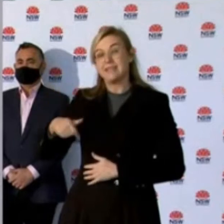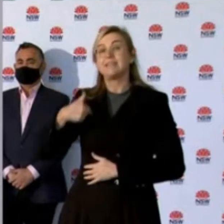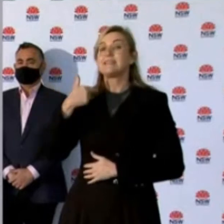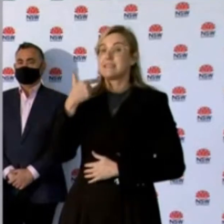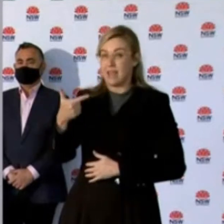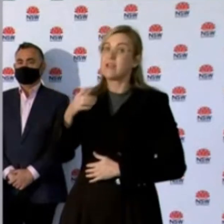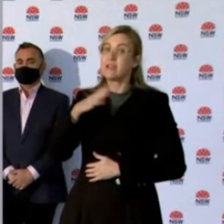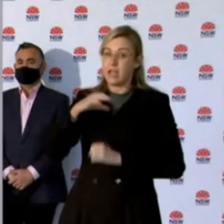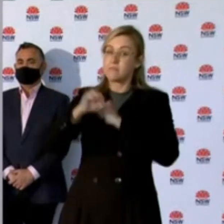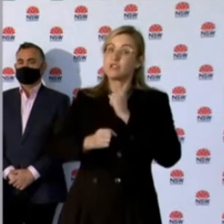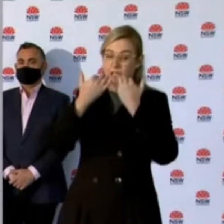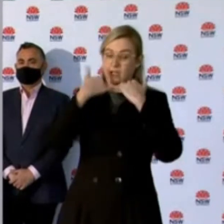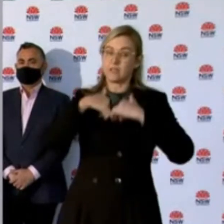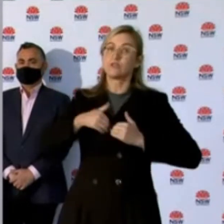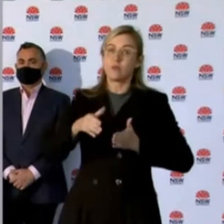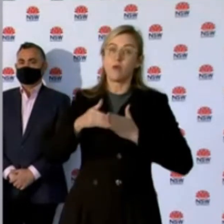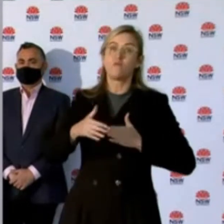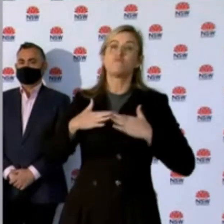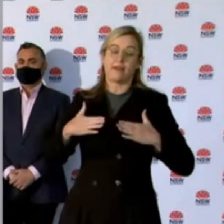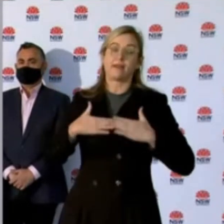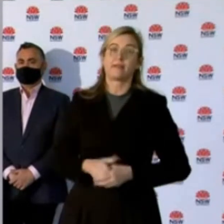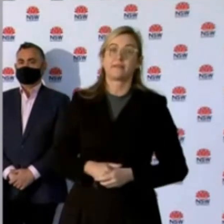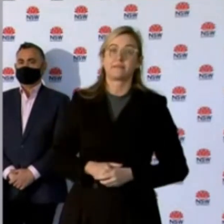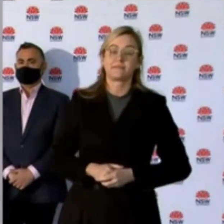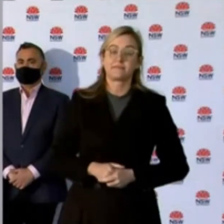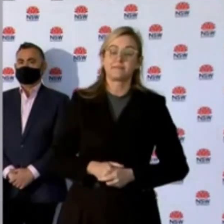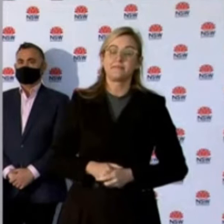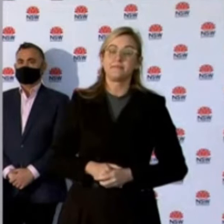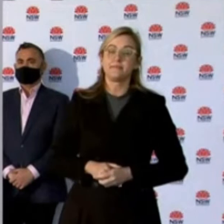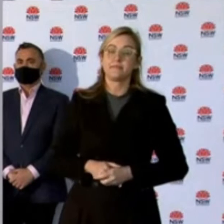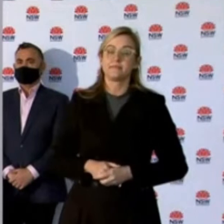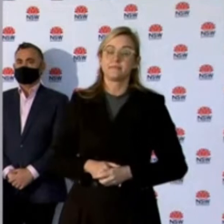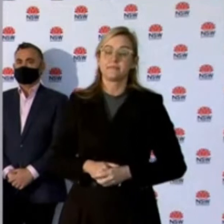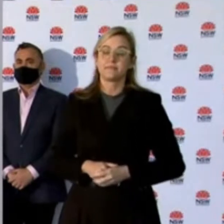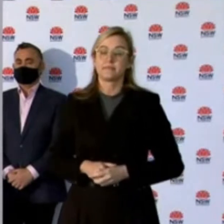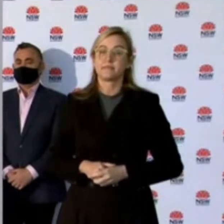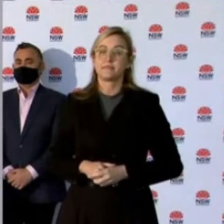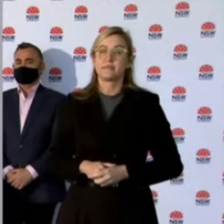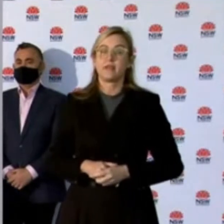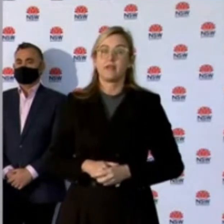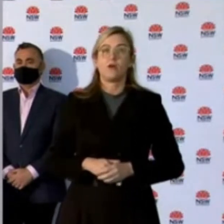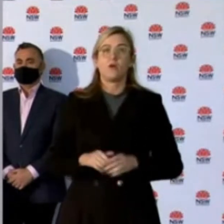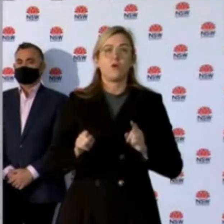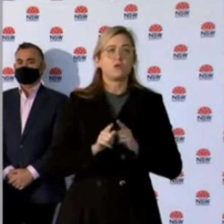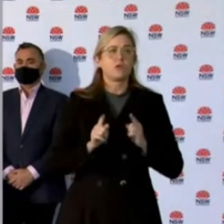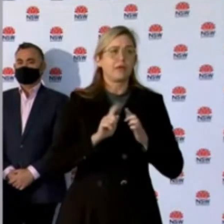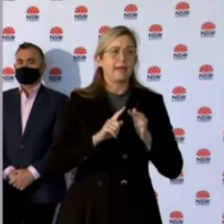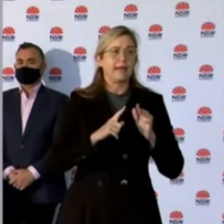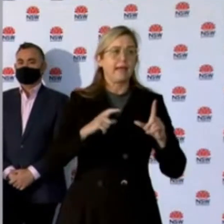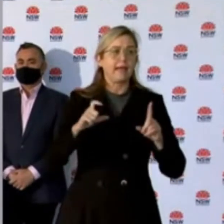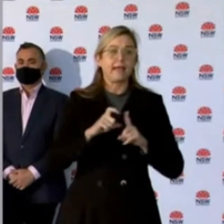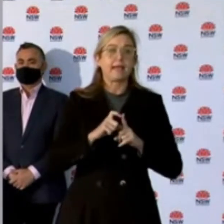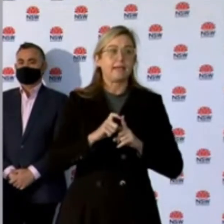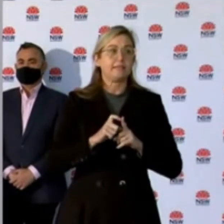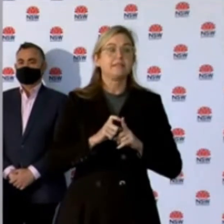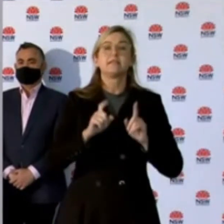ventilation. Can I also just acknowledge that Eid starts on Tuesday, the 20th